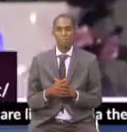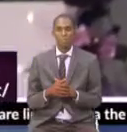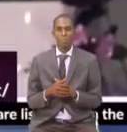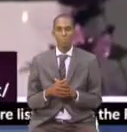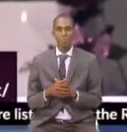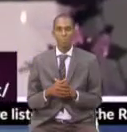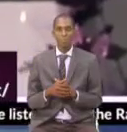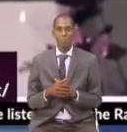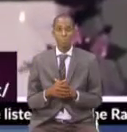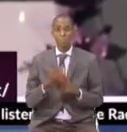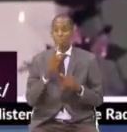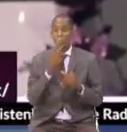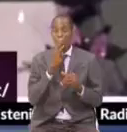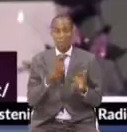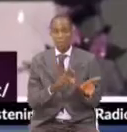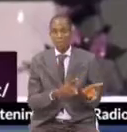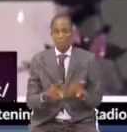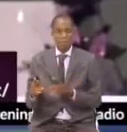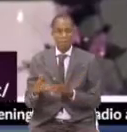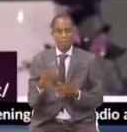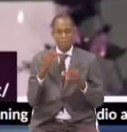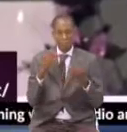Be warming up now for your miracle.